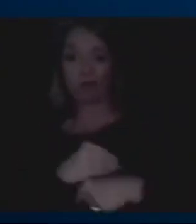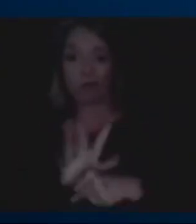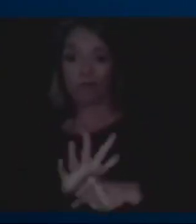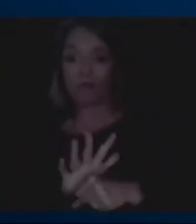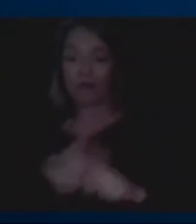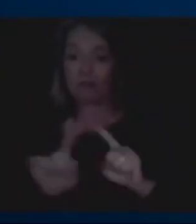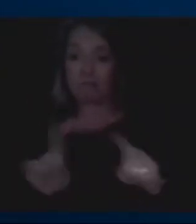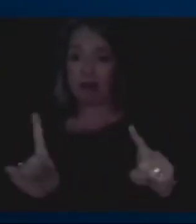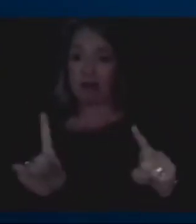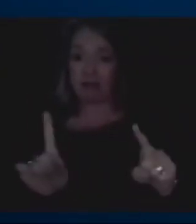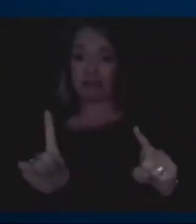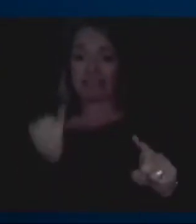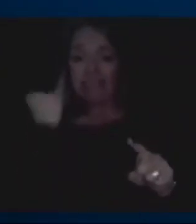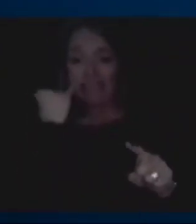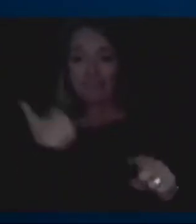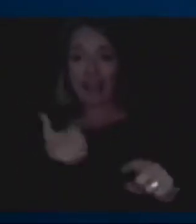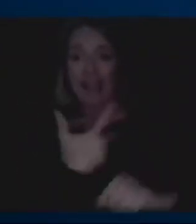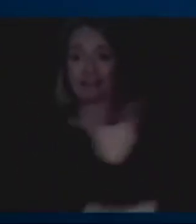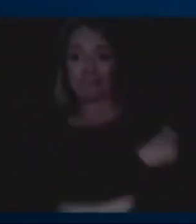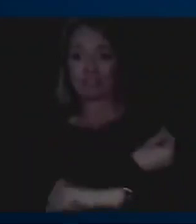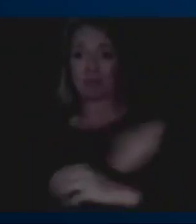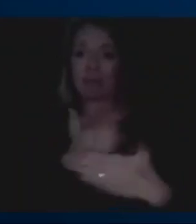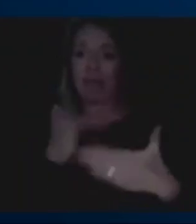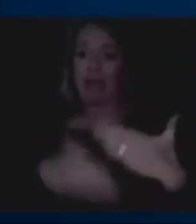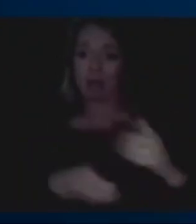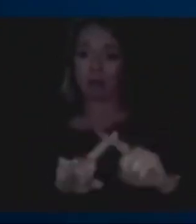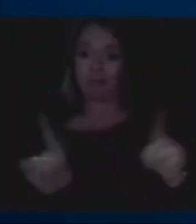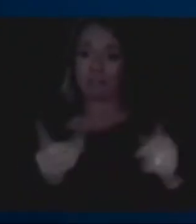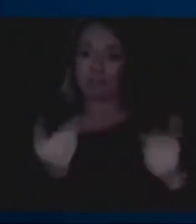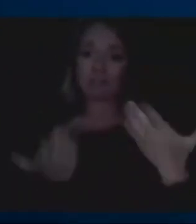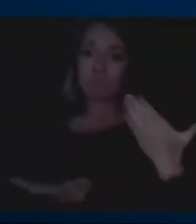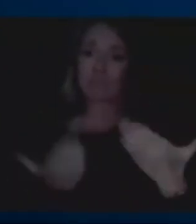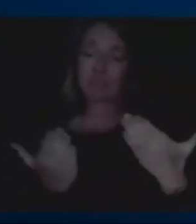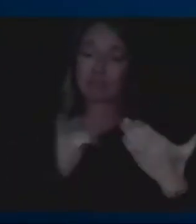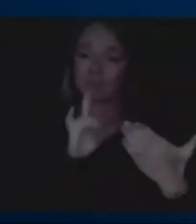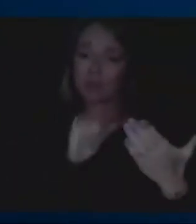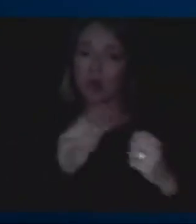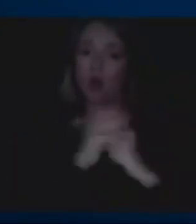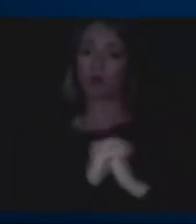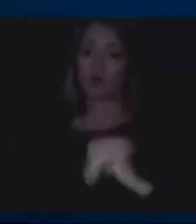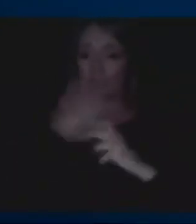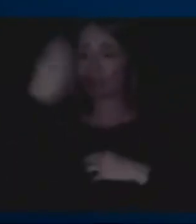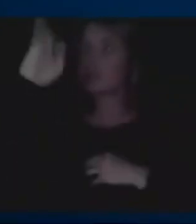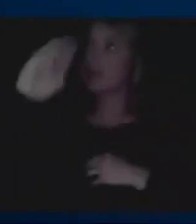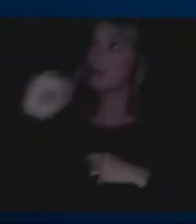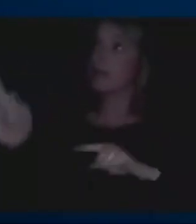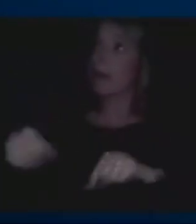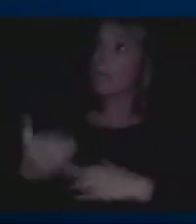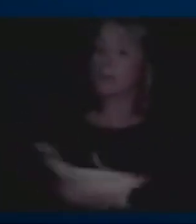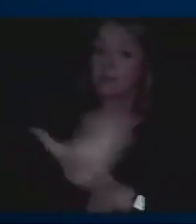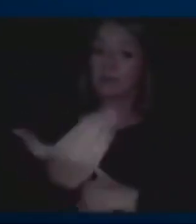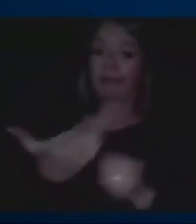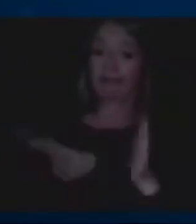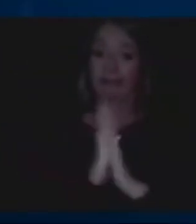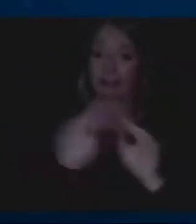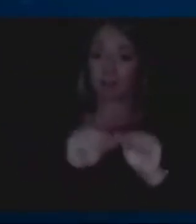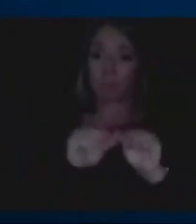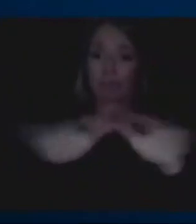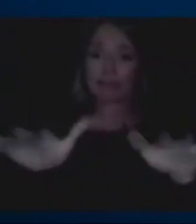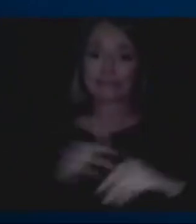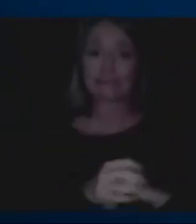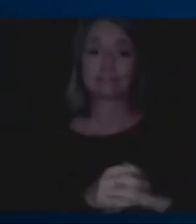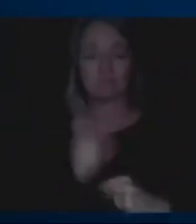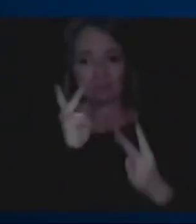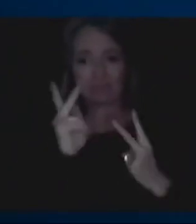vaccine, the outcome might have been different. Holy and gracious God, we come before you this morning to ask your blessing. You can see it in people's eyes